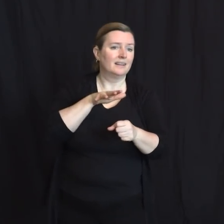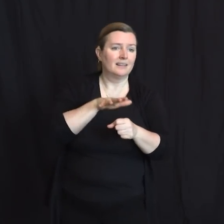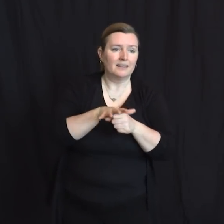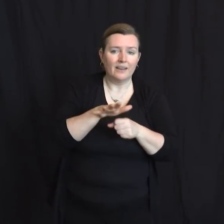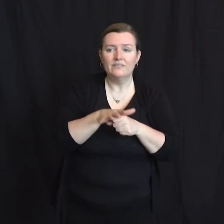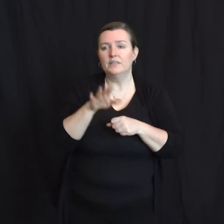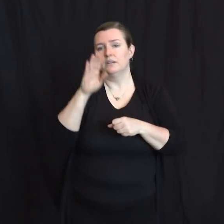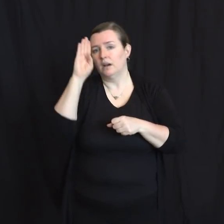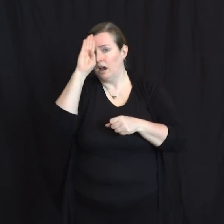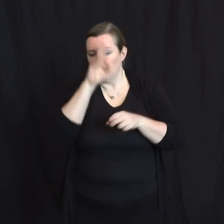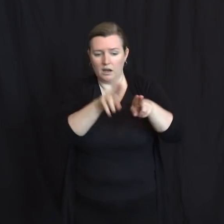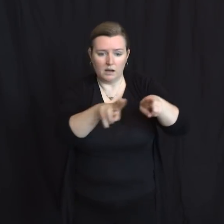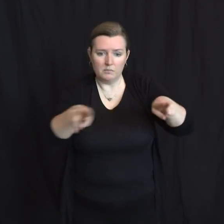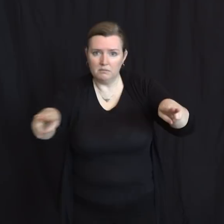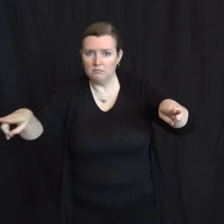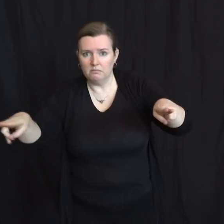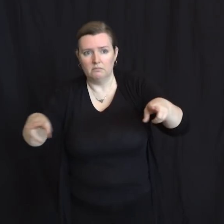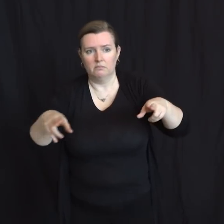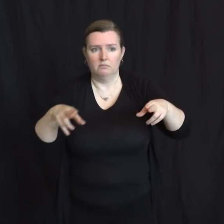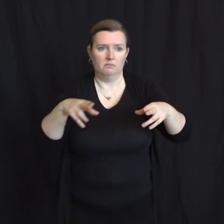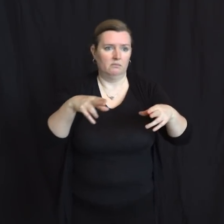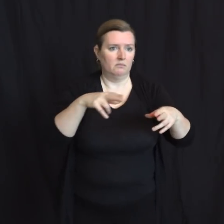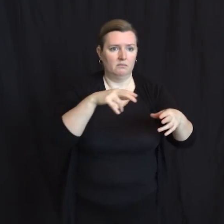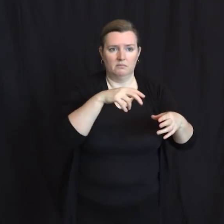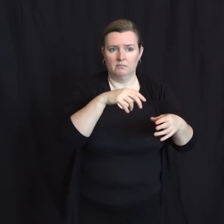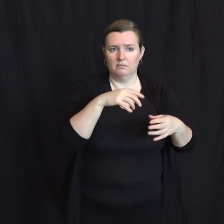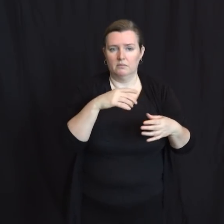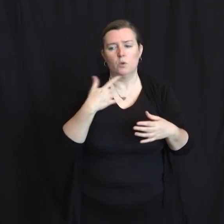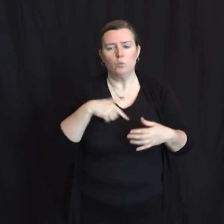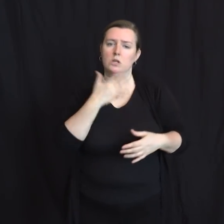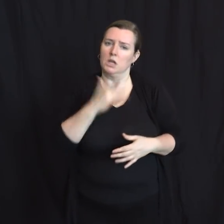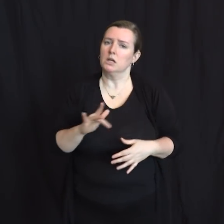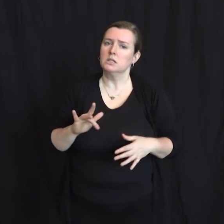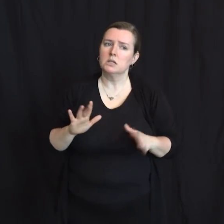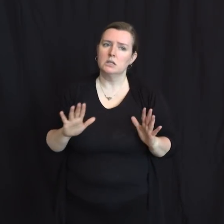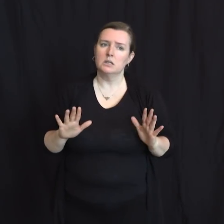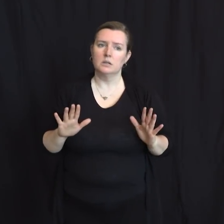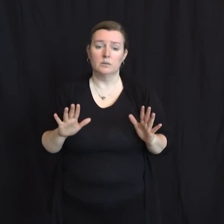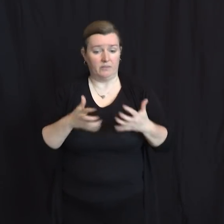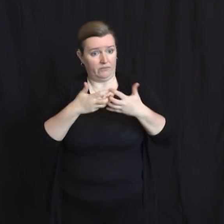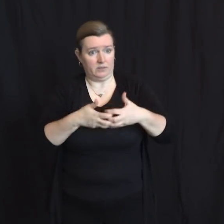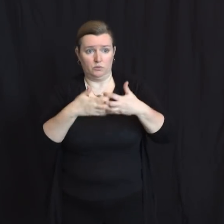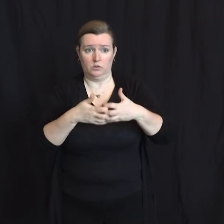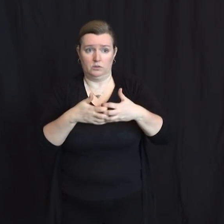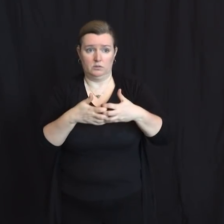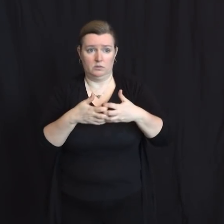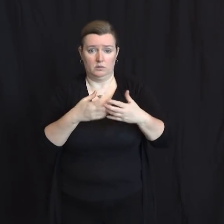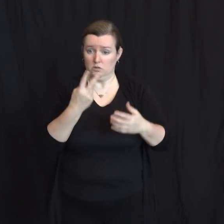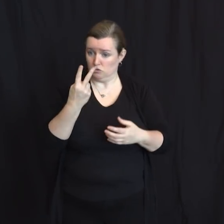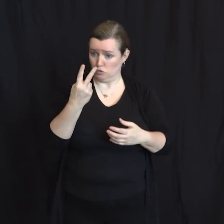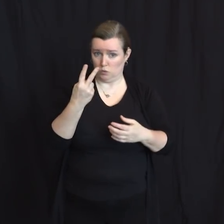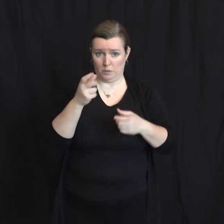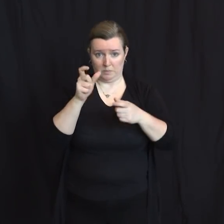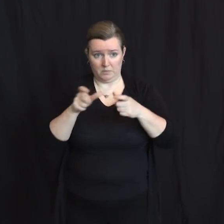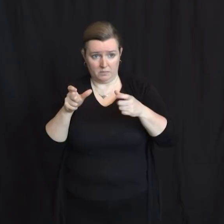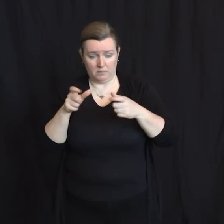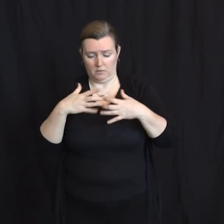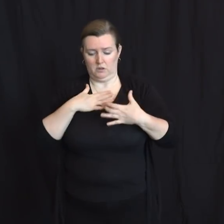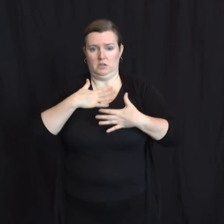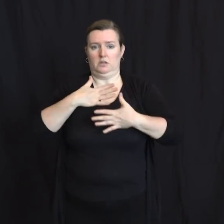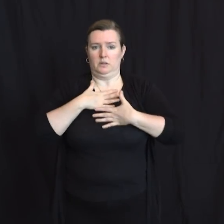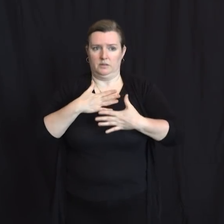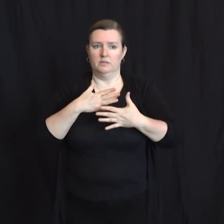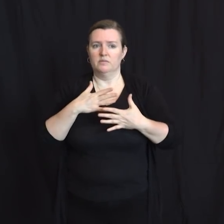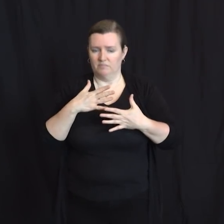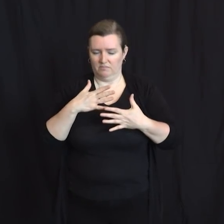And in fact, I know of no circumstance where we've even had to put 2 people on a single ventilator, as happened in New York. We've never been in a situation where we